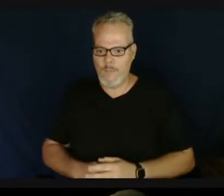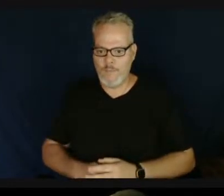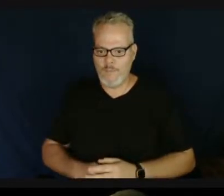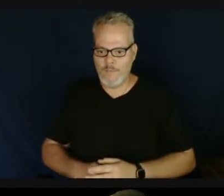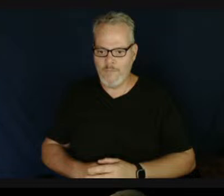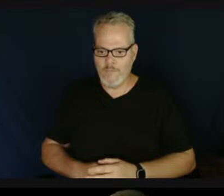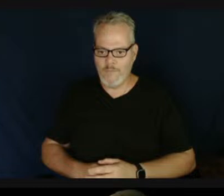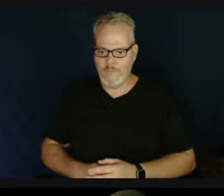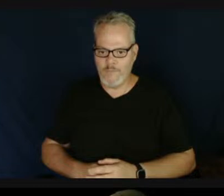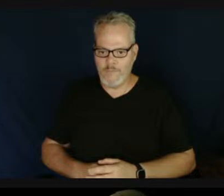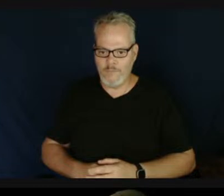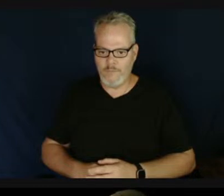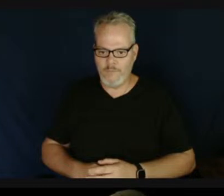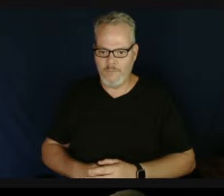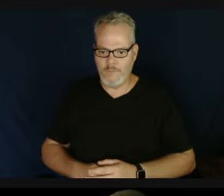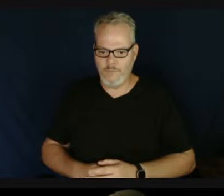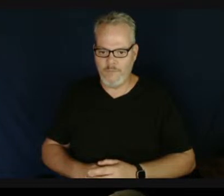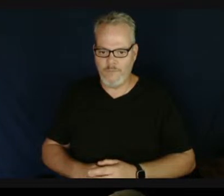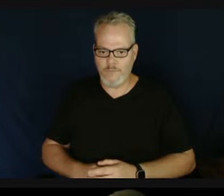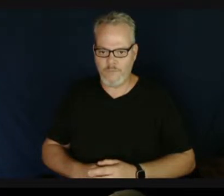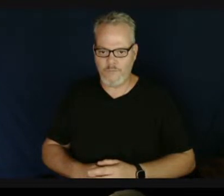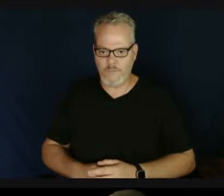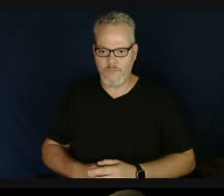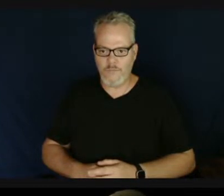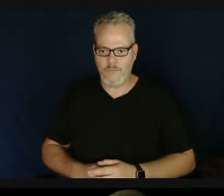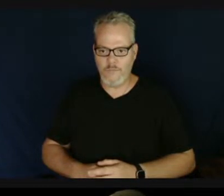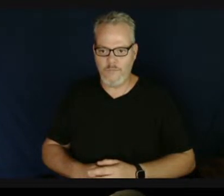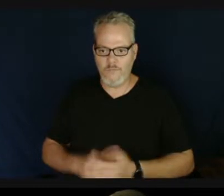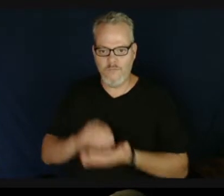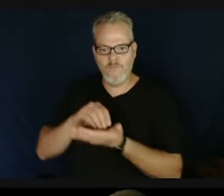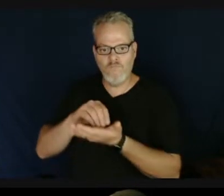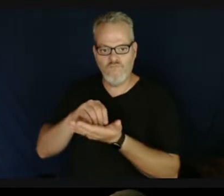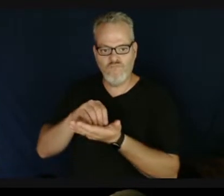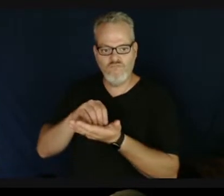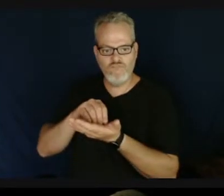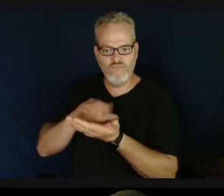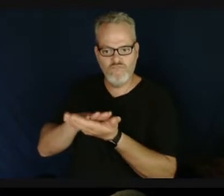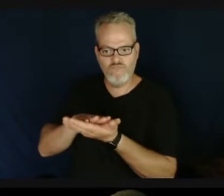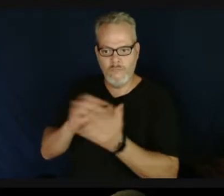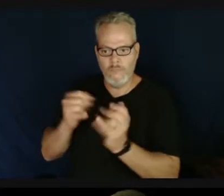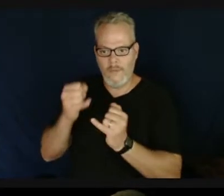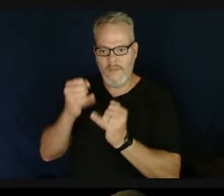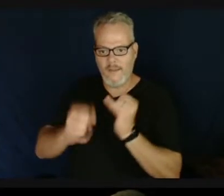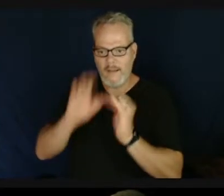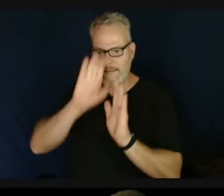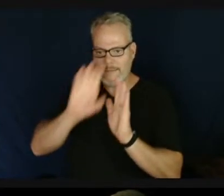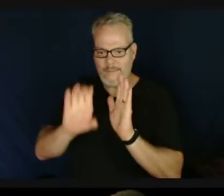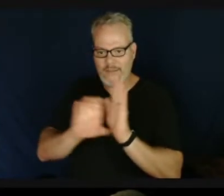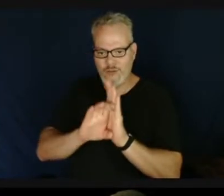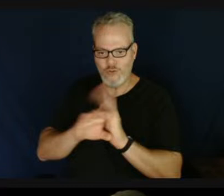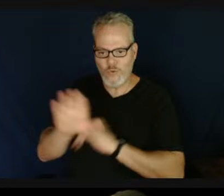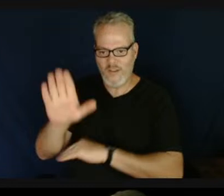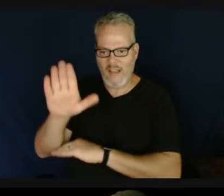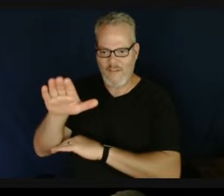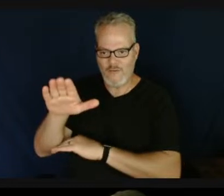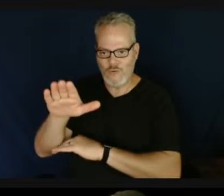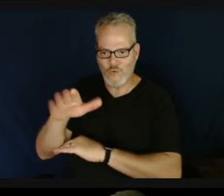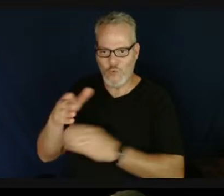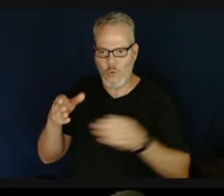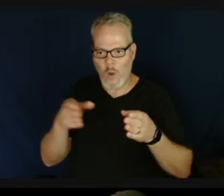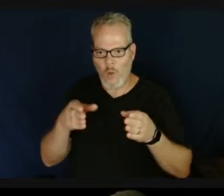and then they note here this last image of the set on an afternoon on a road